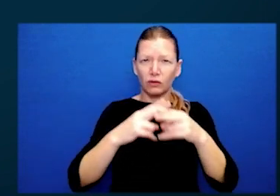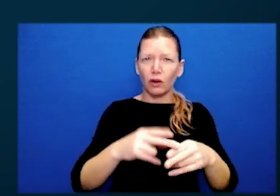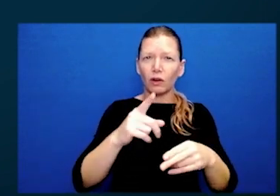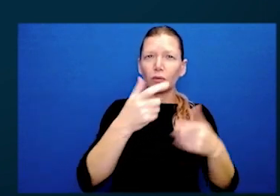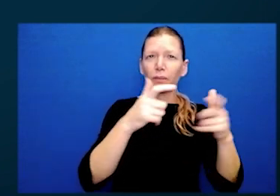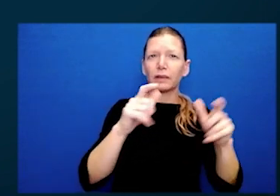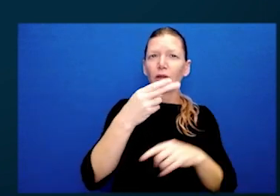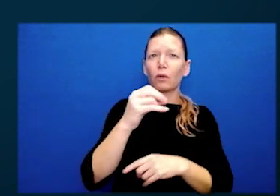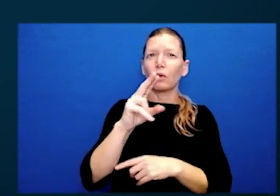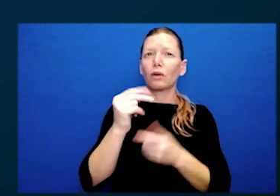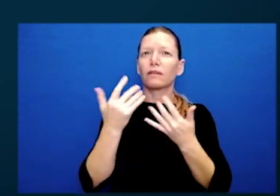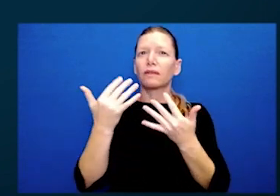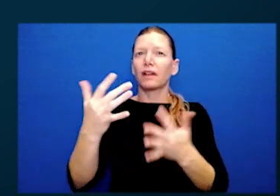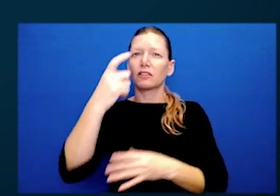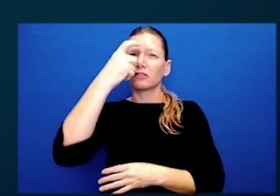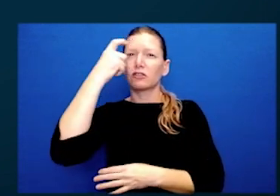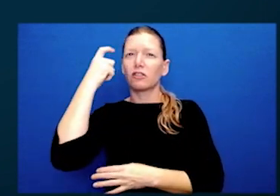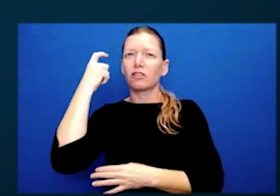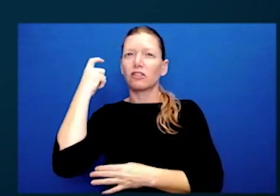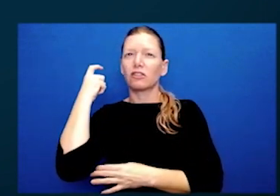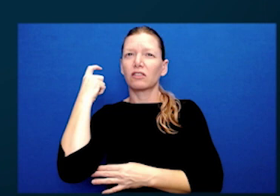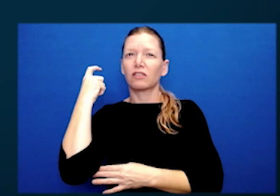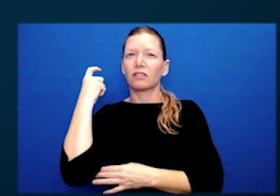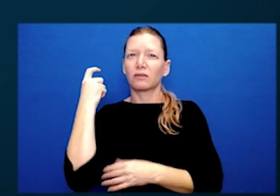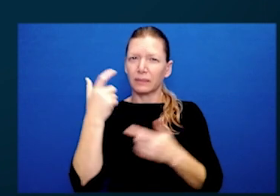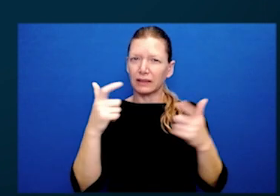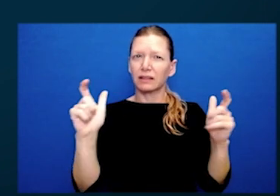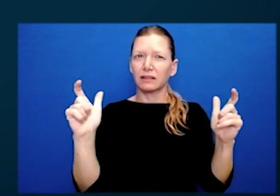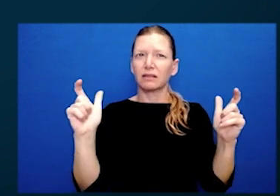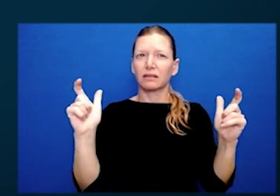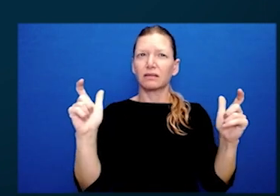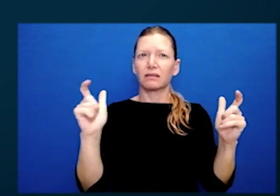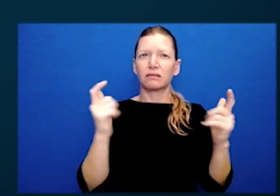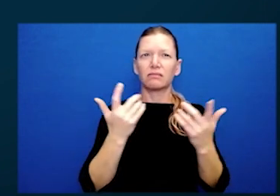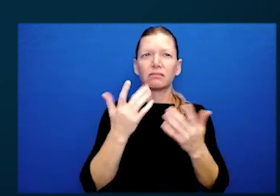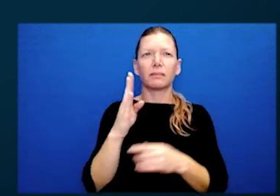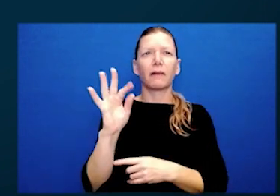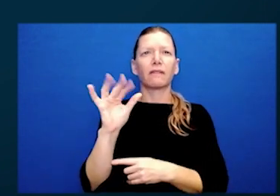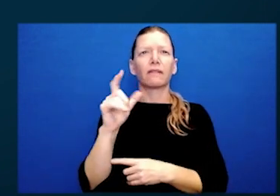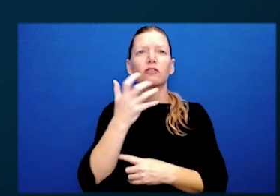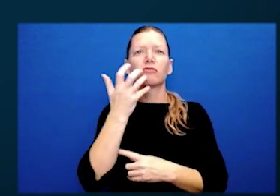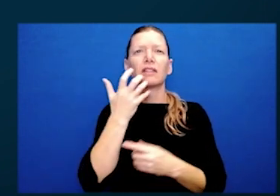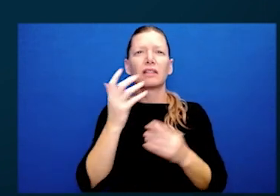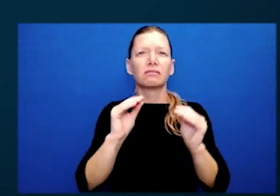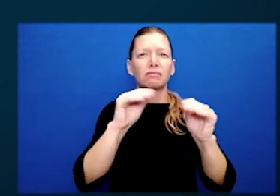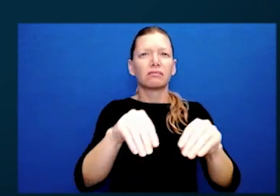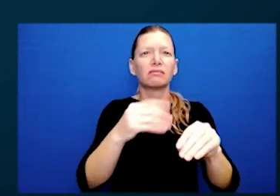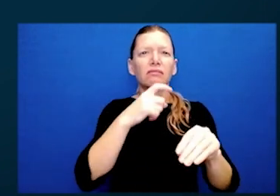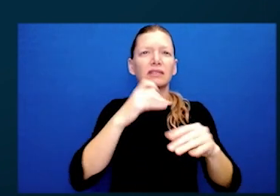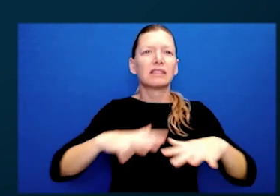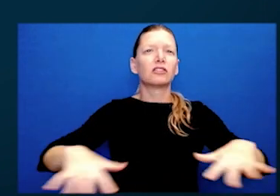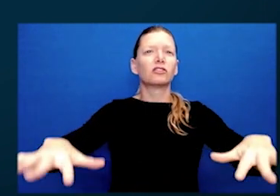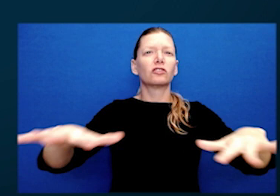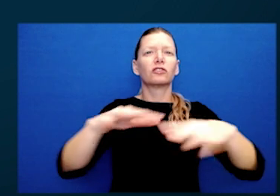They call you horn, fire, scar, big. Buffalo grass planted in